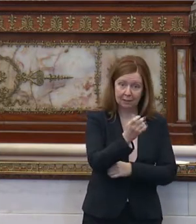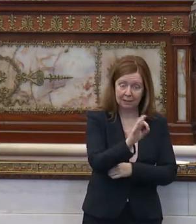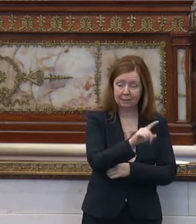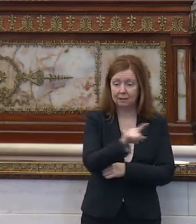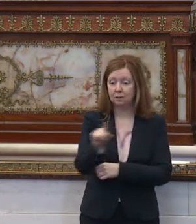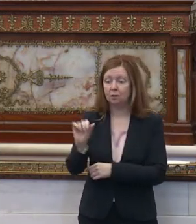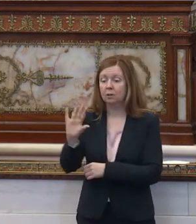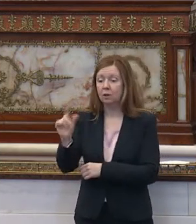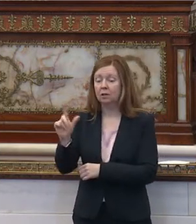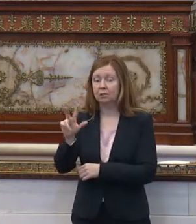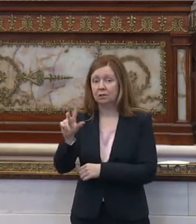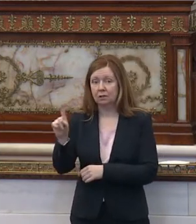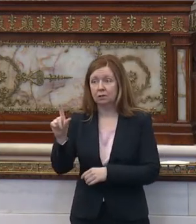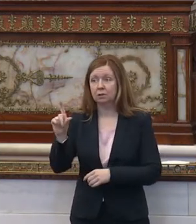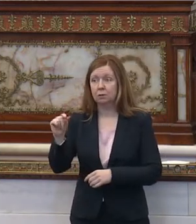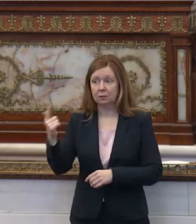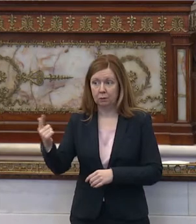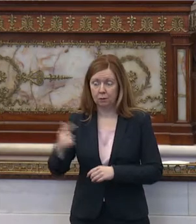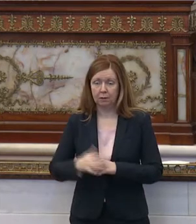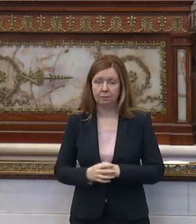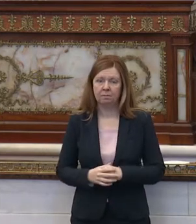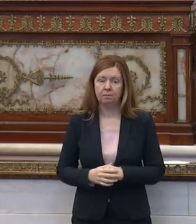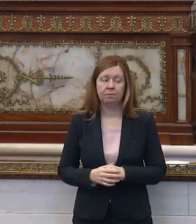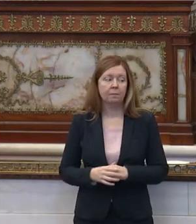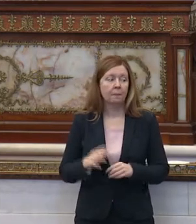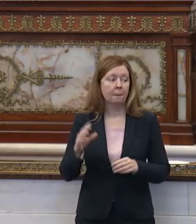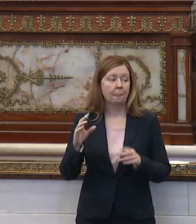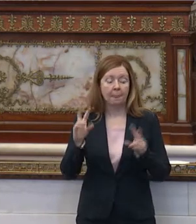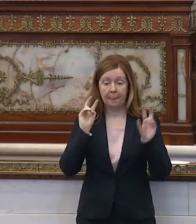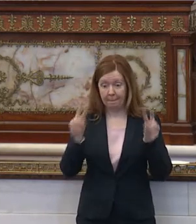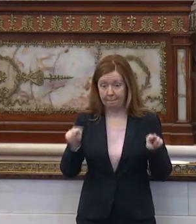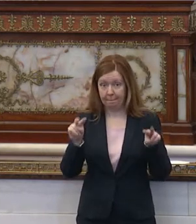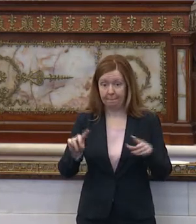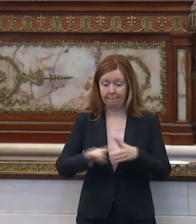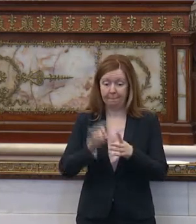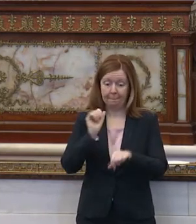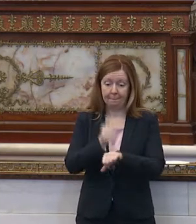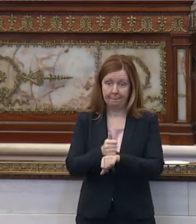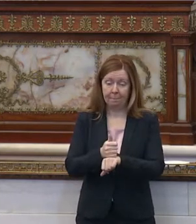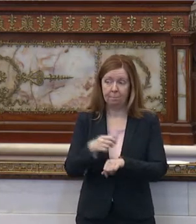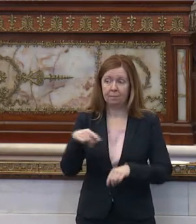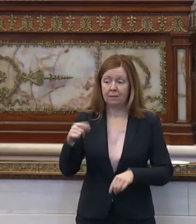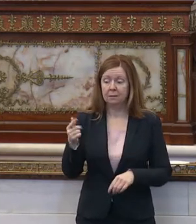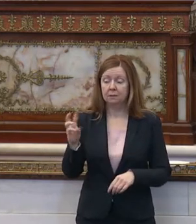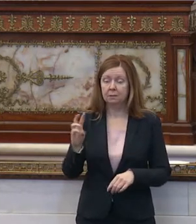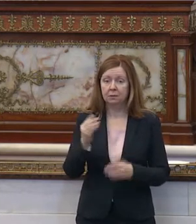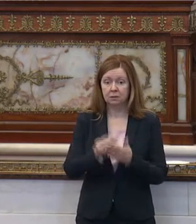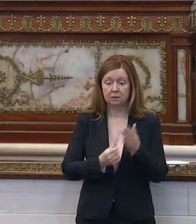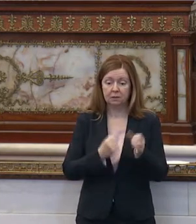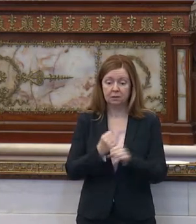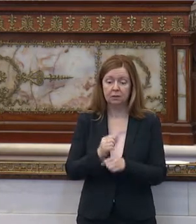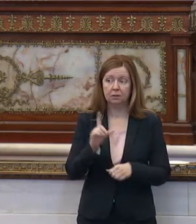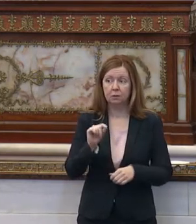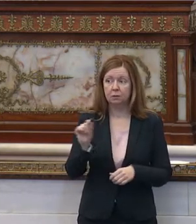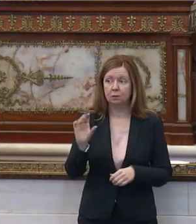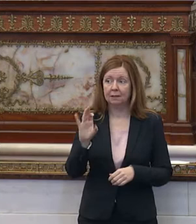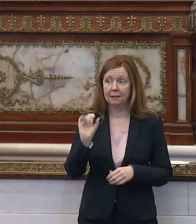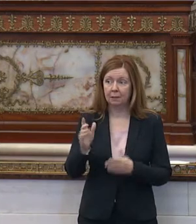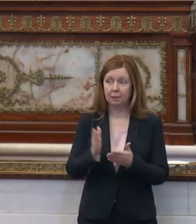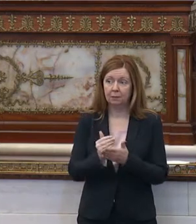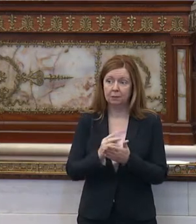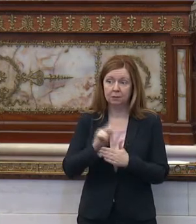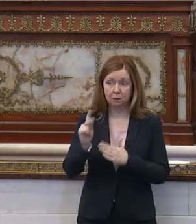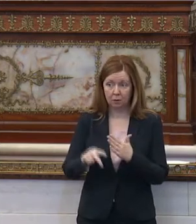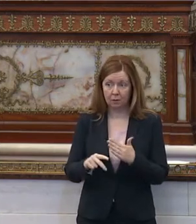through August 31st, 2021. In monitoring the implementation of PGW's fiscal year 2020 capital budget